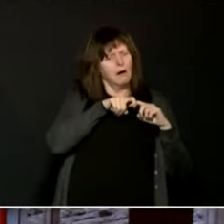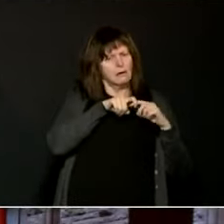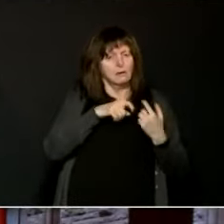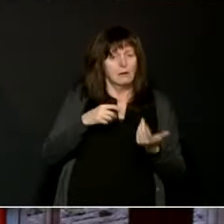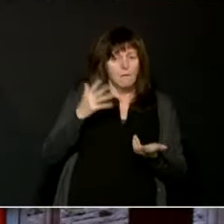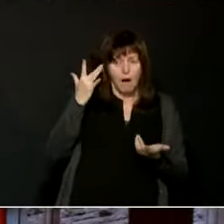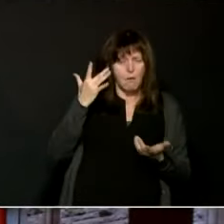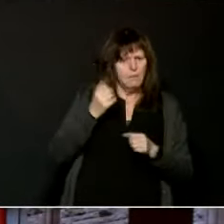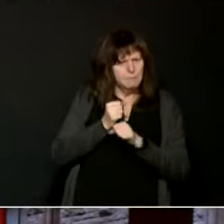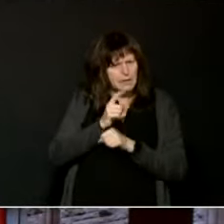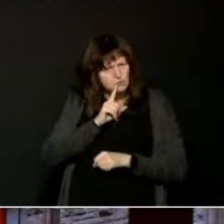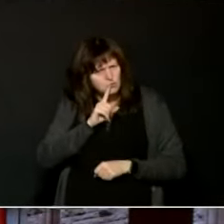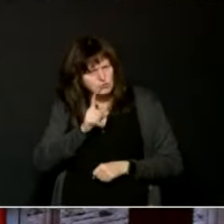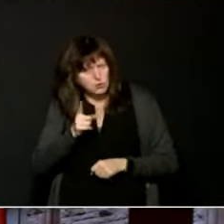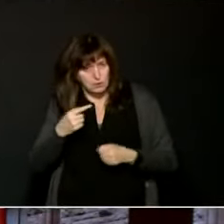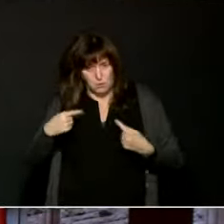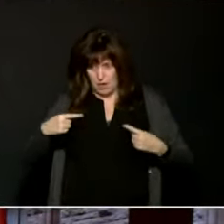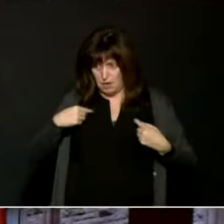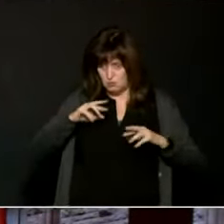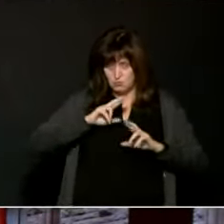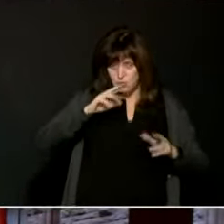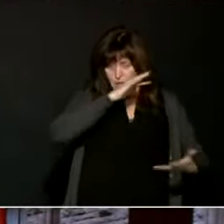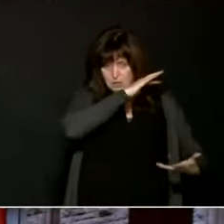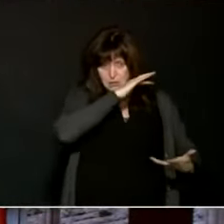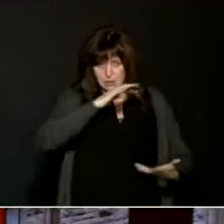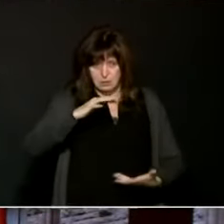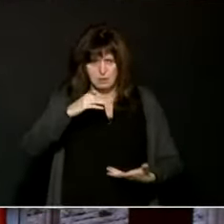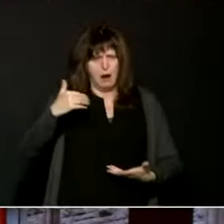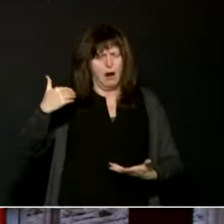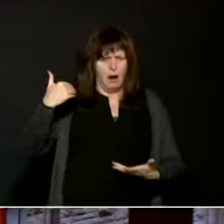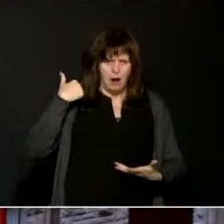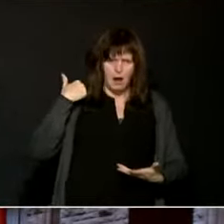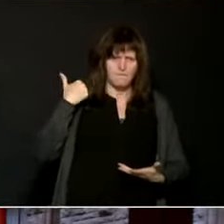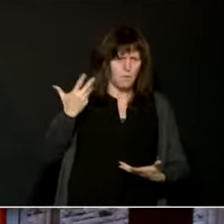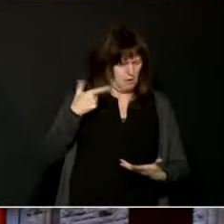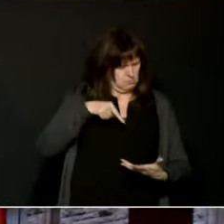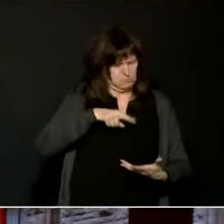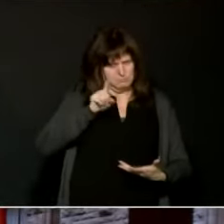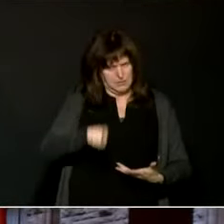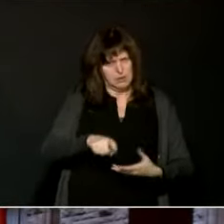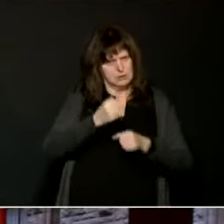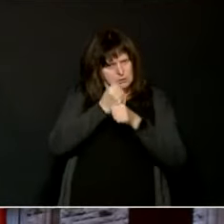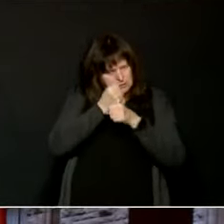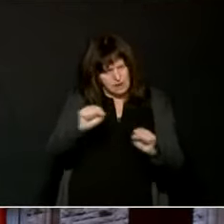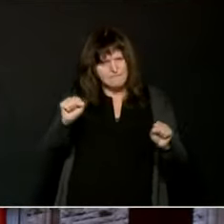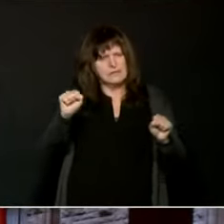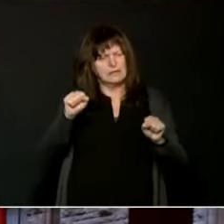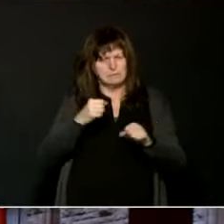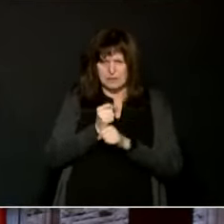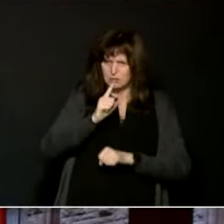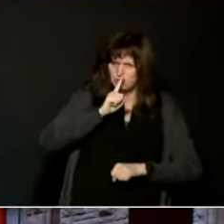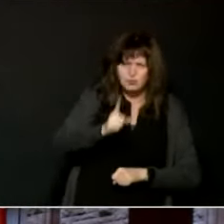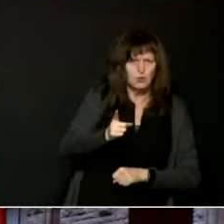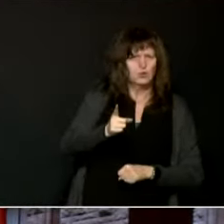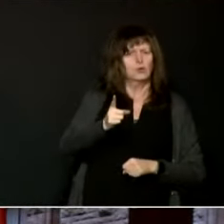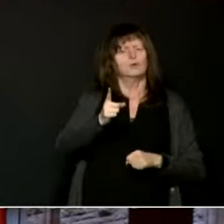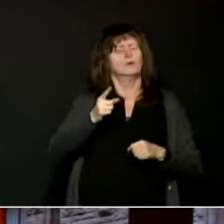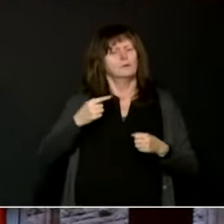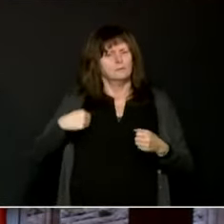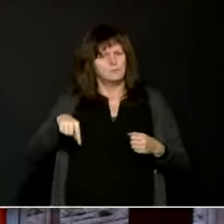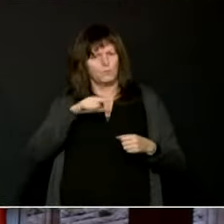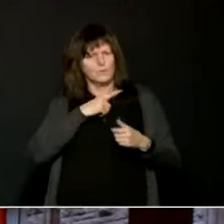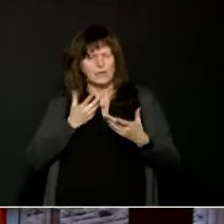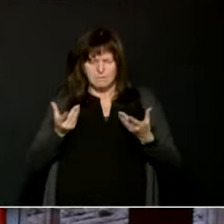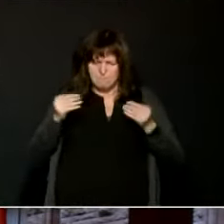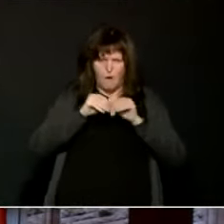in that area there. And so this has been, I'd say, more cautious than I've seen in the past, but that's okay because we